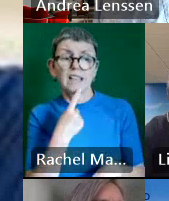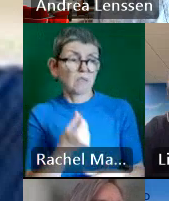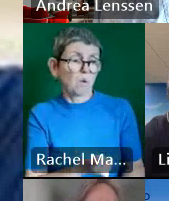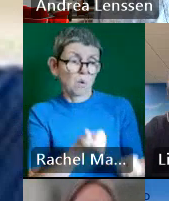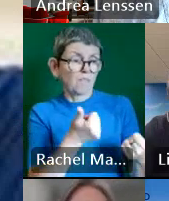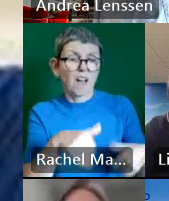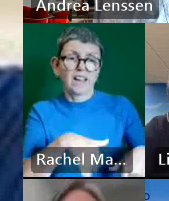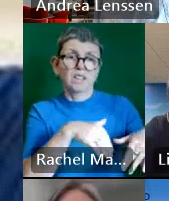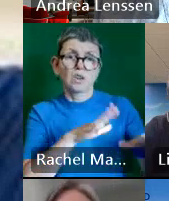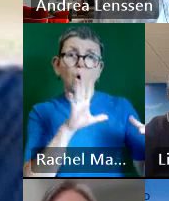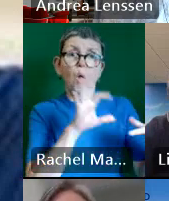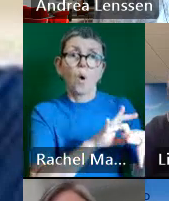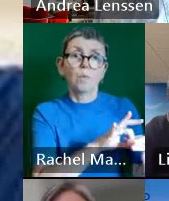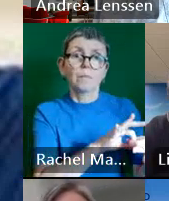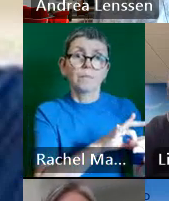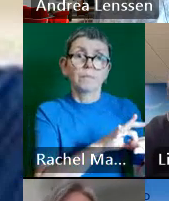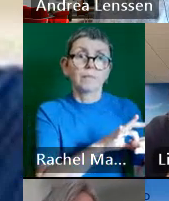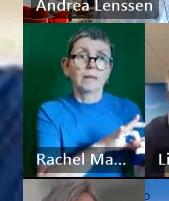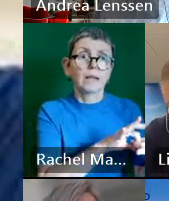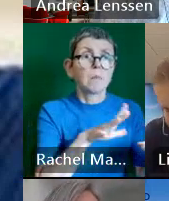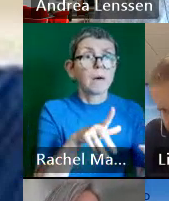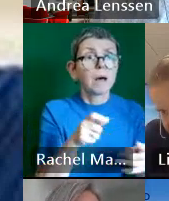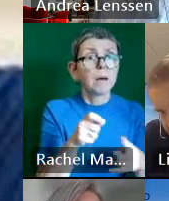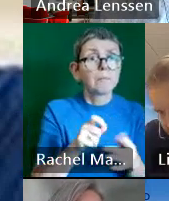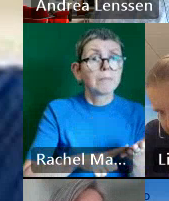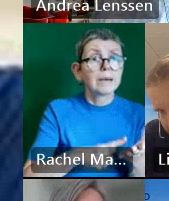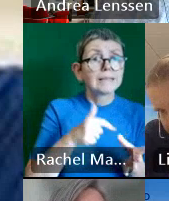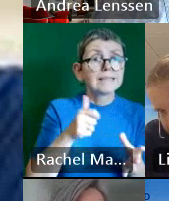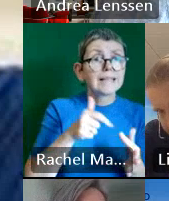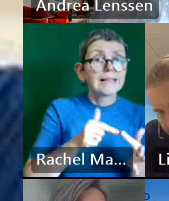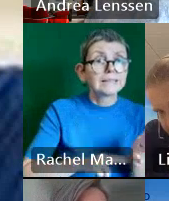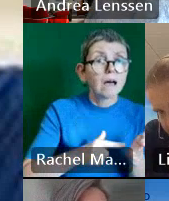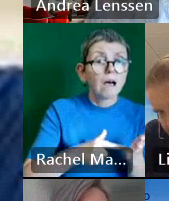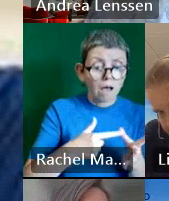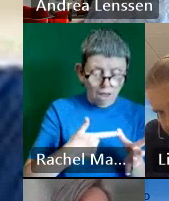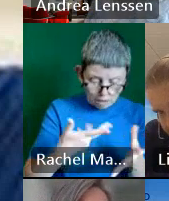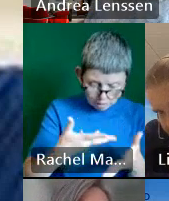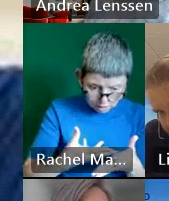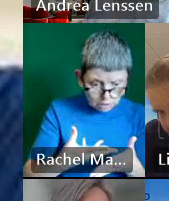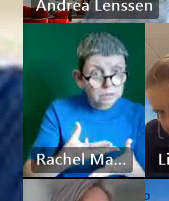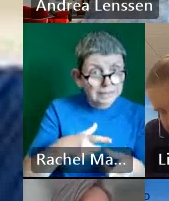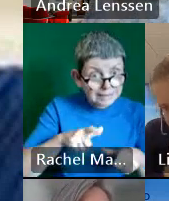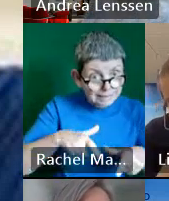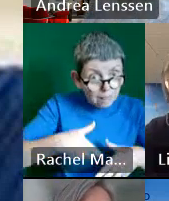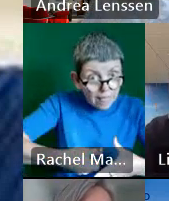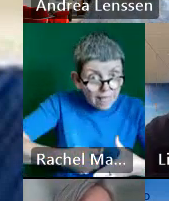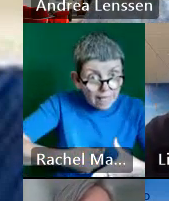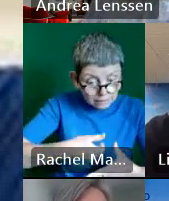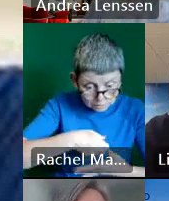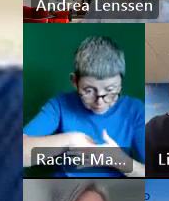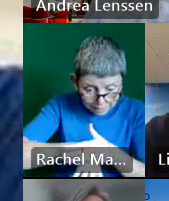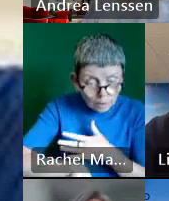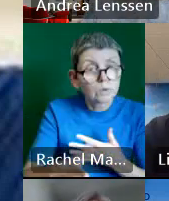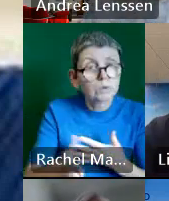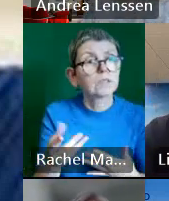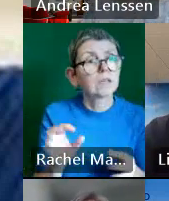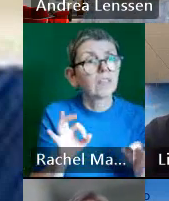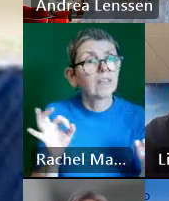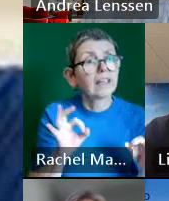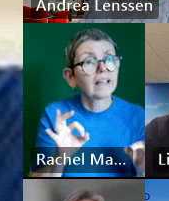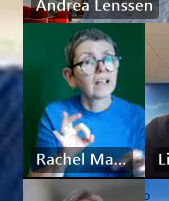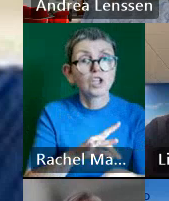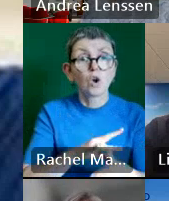never passed the placenta. Like, what? Like, they sent them home and they could have died. Right. So this type of medical neglect happens